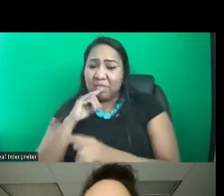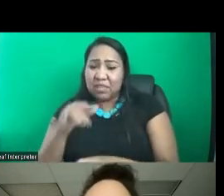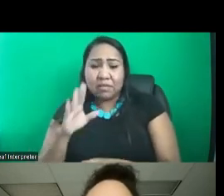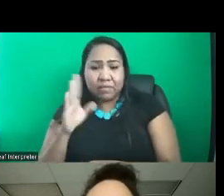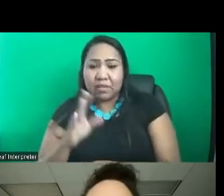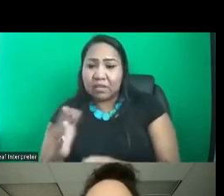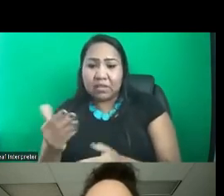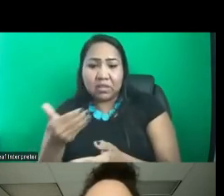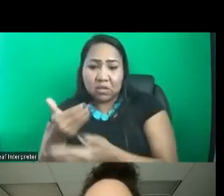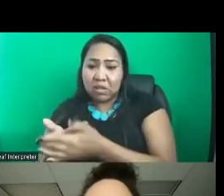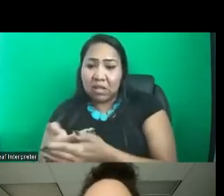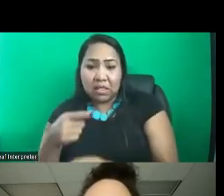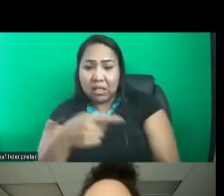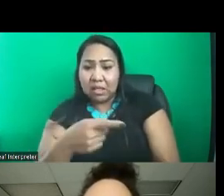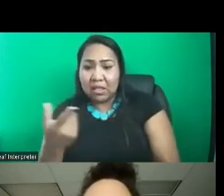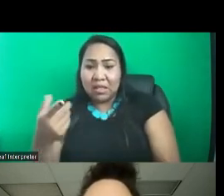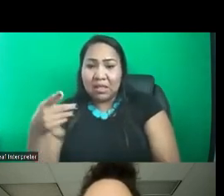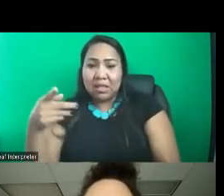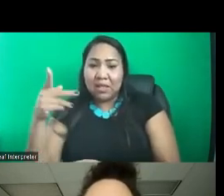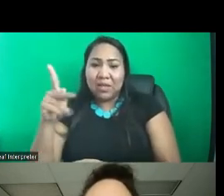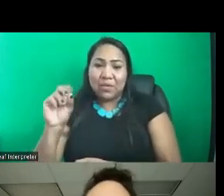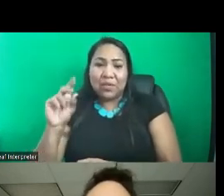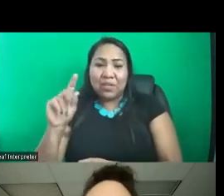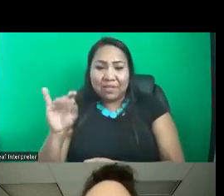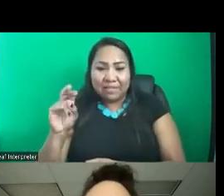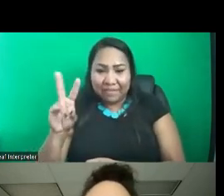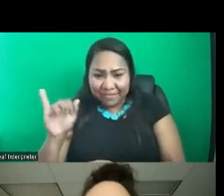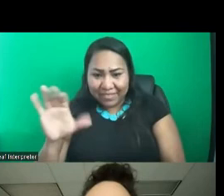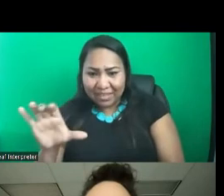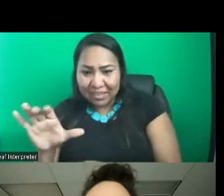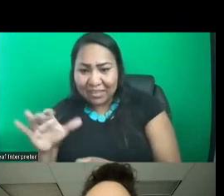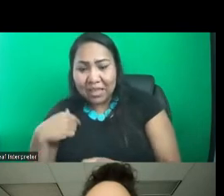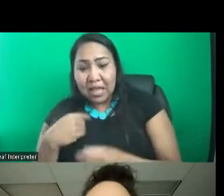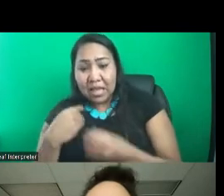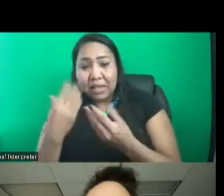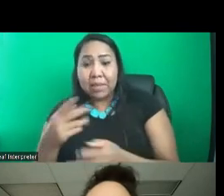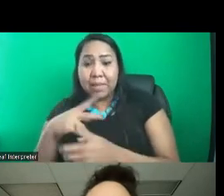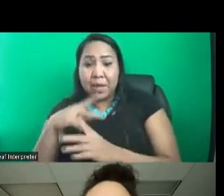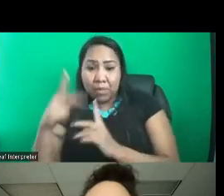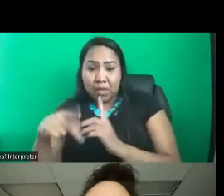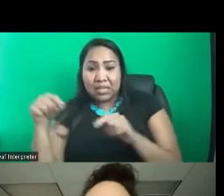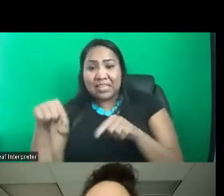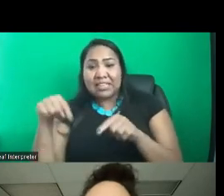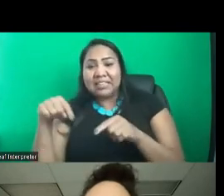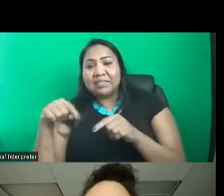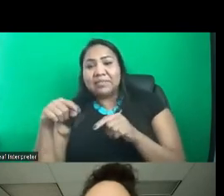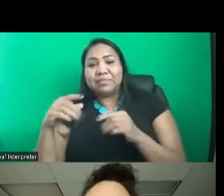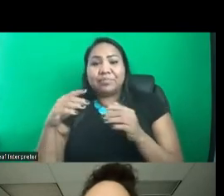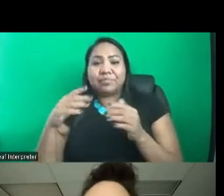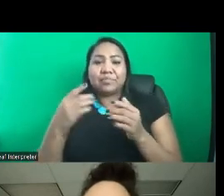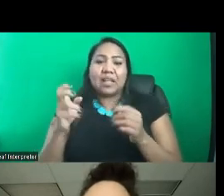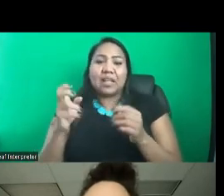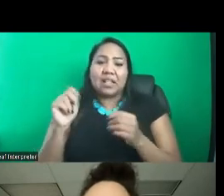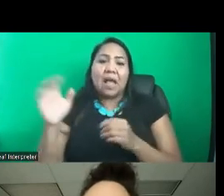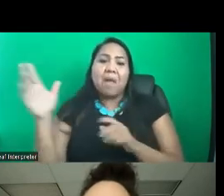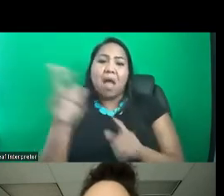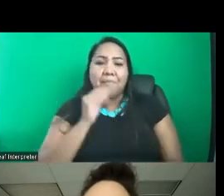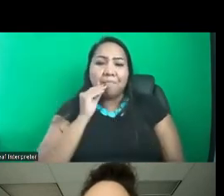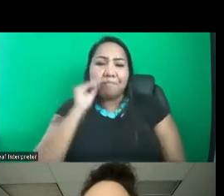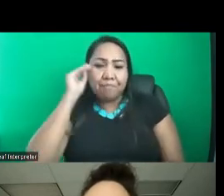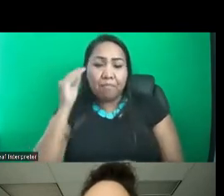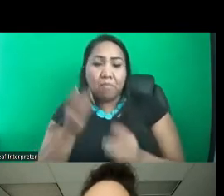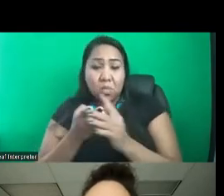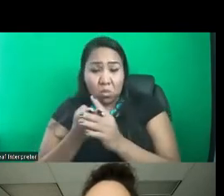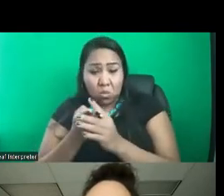my program in Utqiagvik and then come back home. And just that experience is what so many